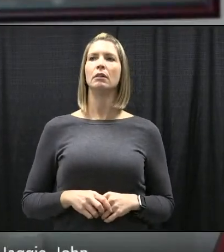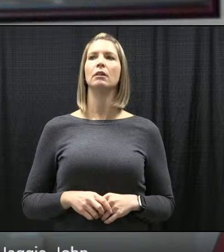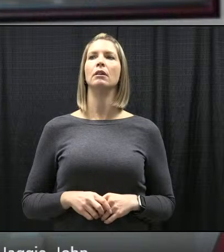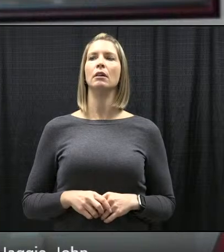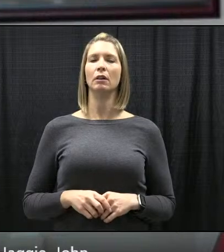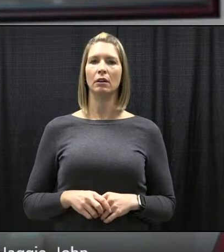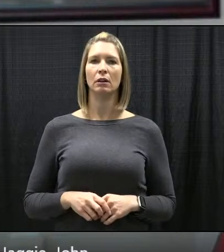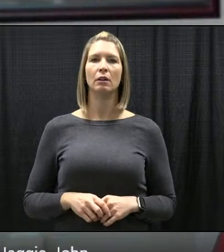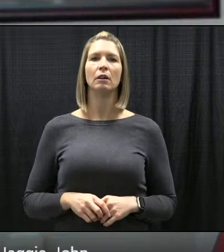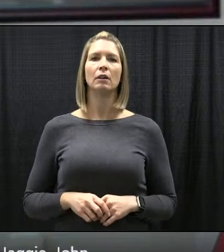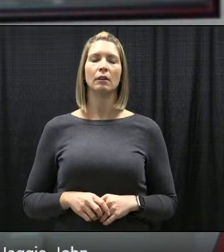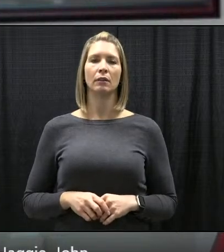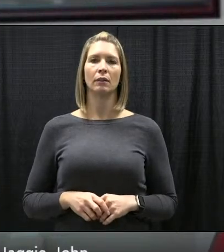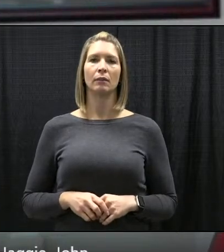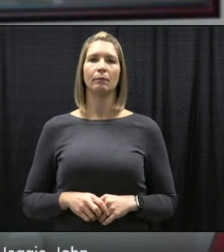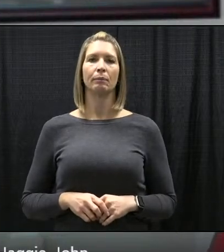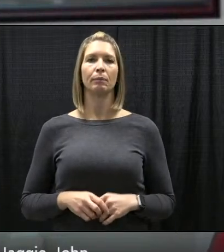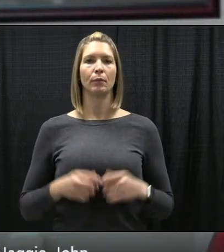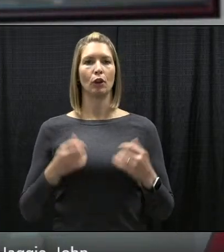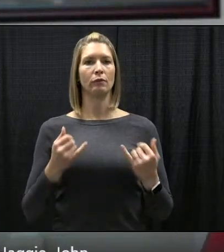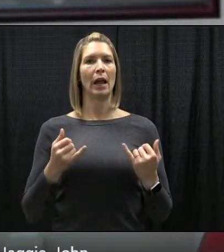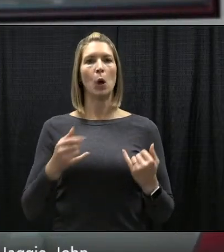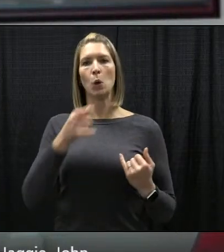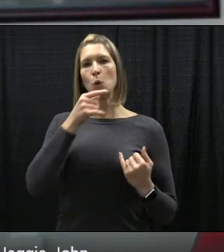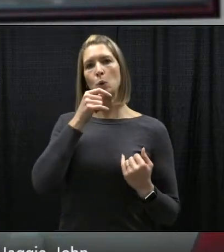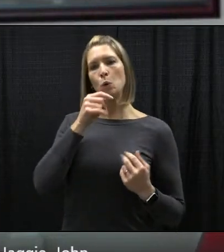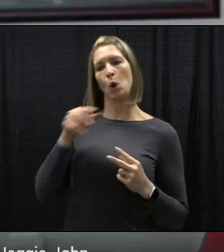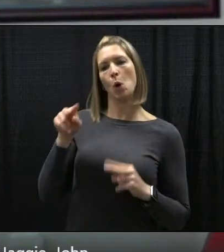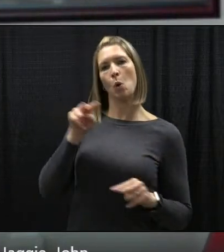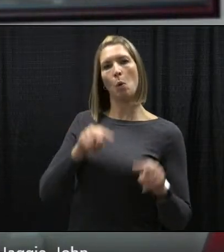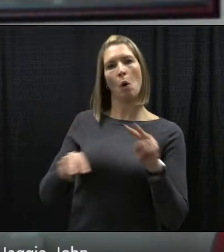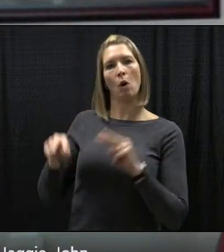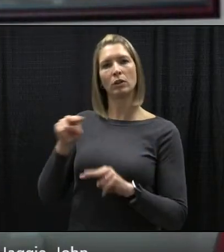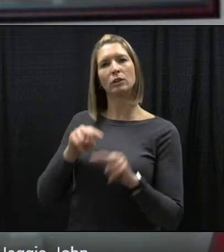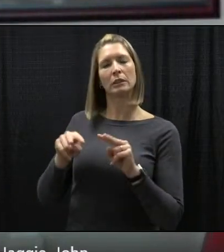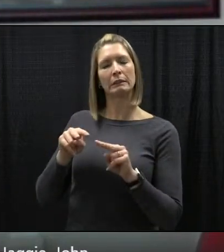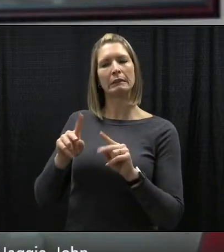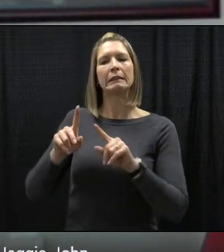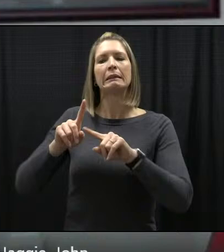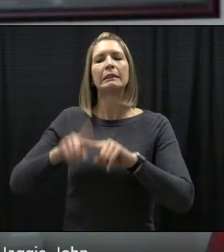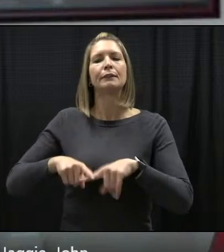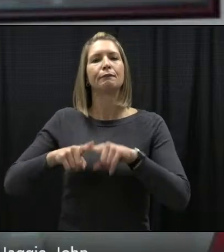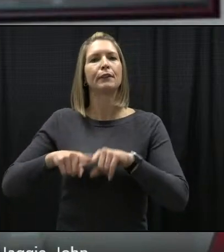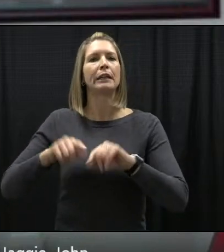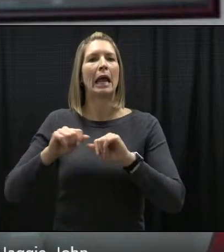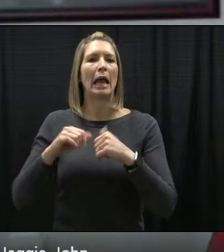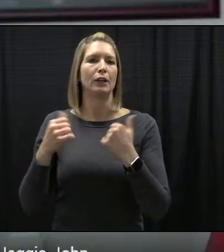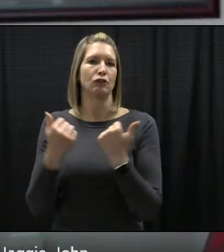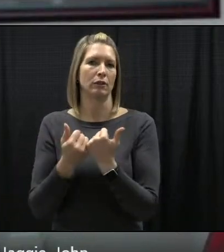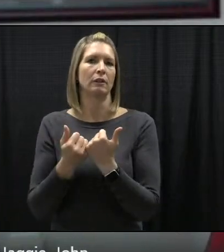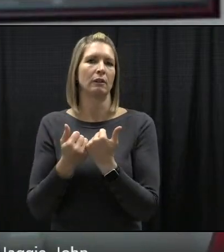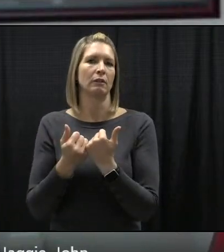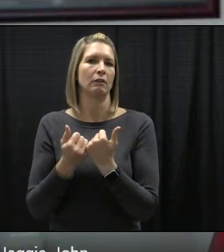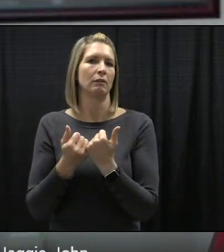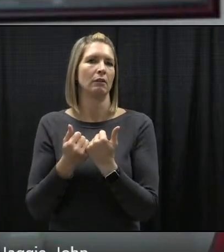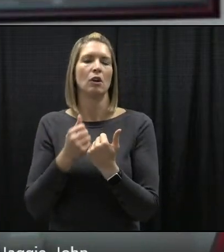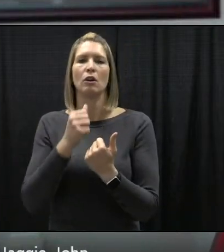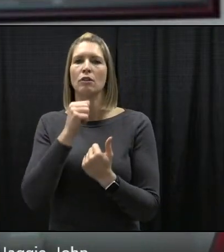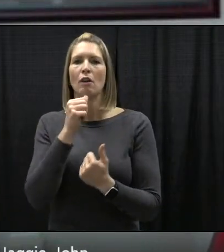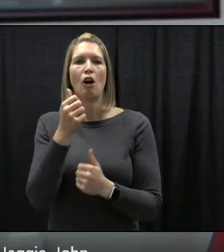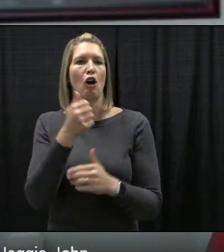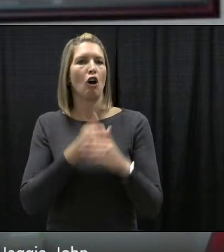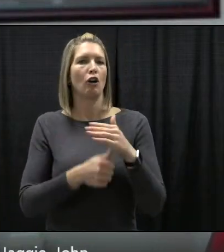Certainly from the point of view of enforcement, that would fall under a variety of different agencies, none of whom actually fall under the Department of